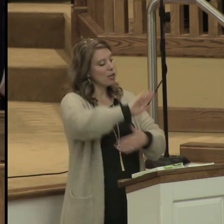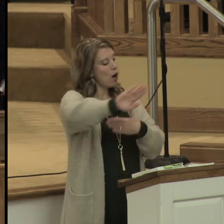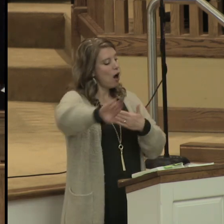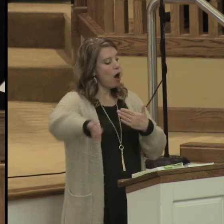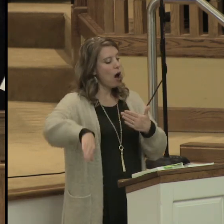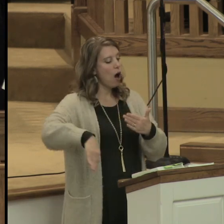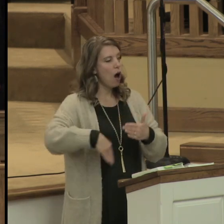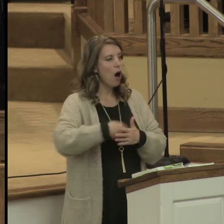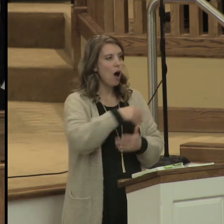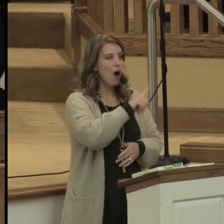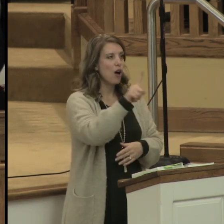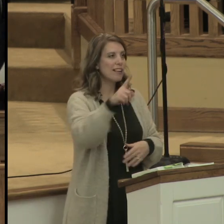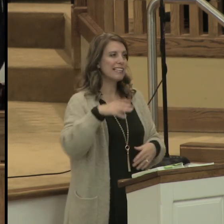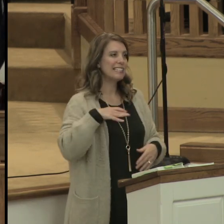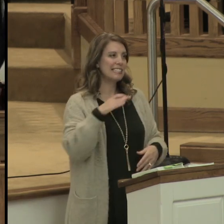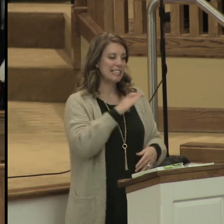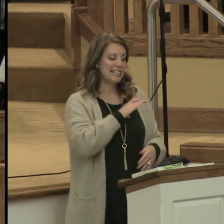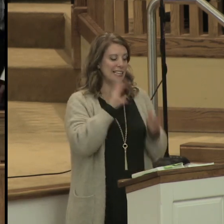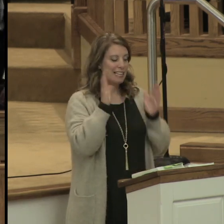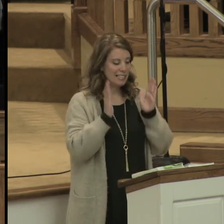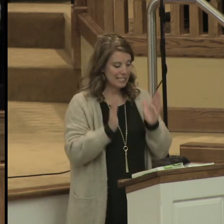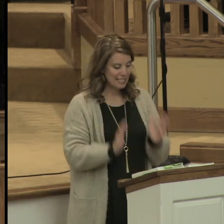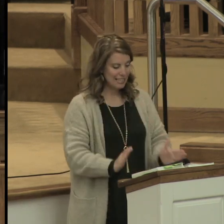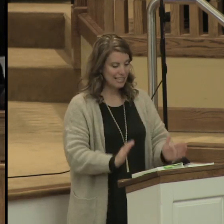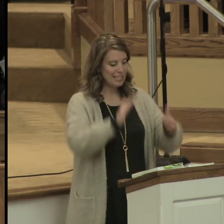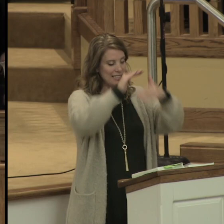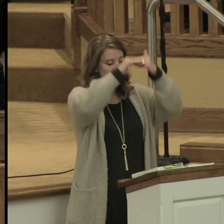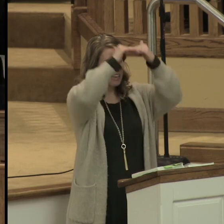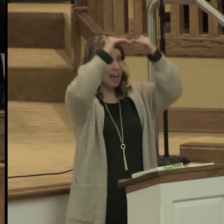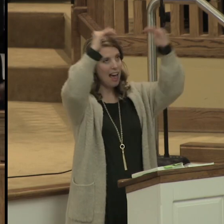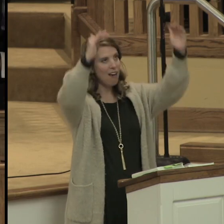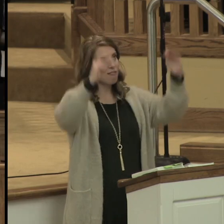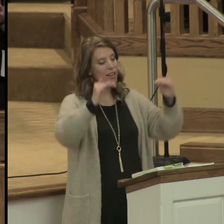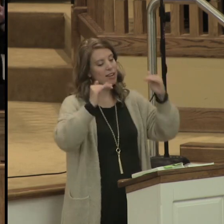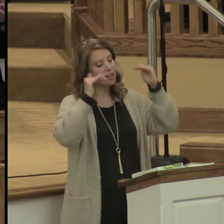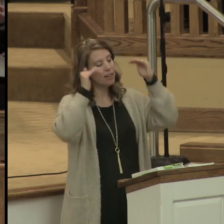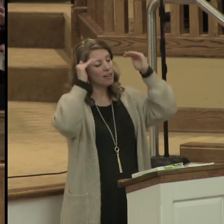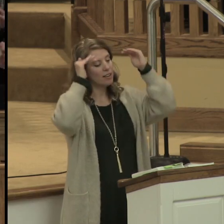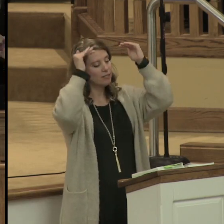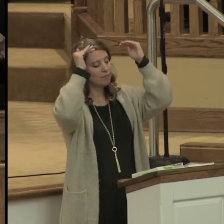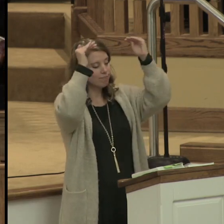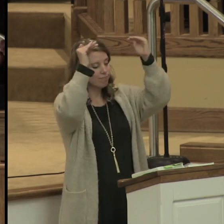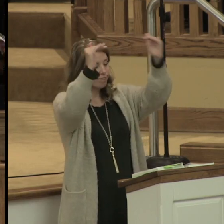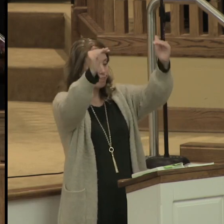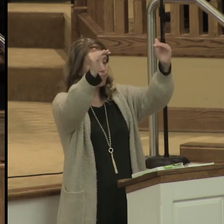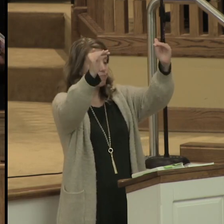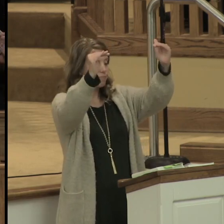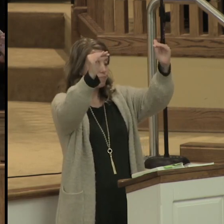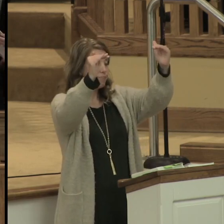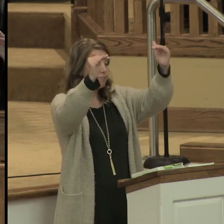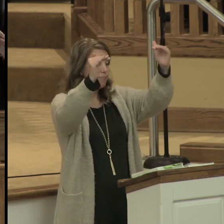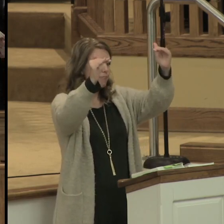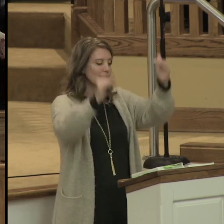exaltation. Oh, sing all ye citizens of